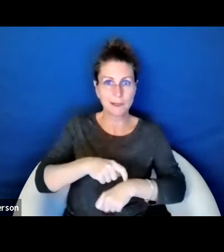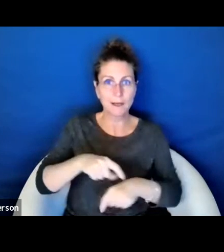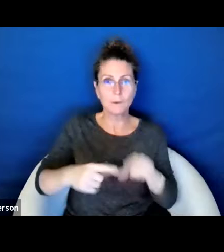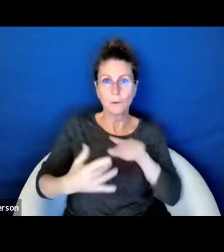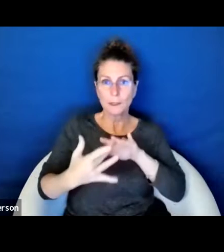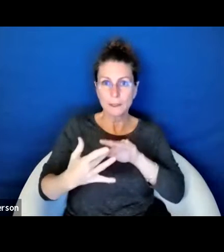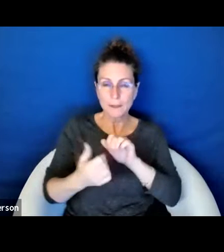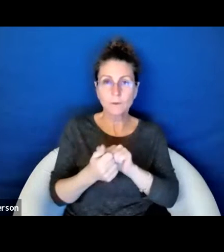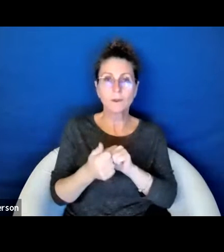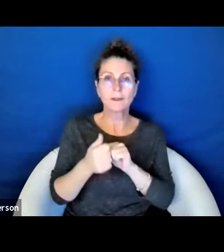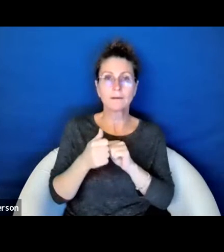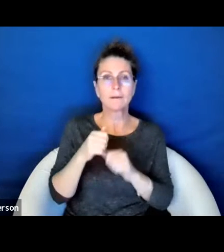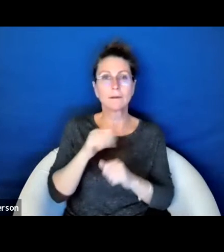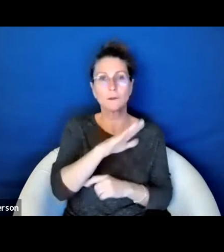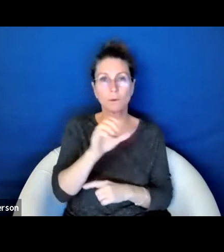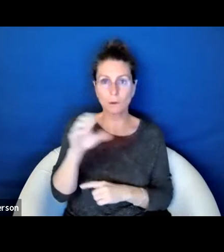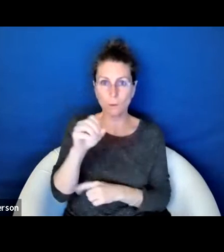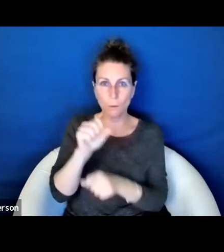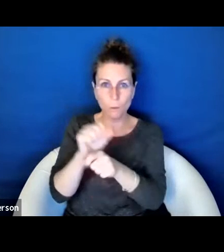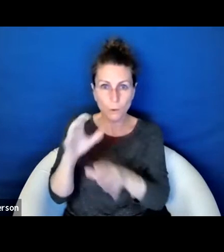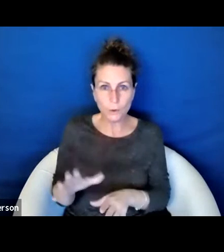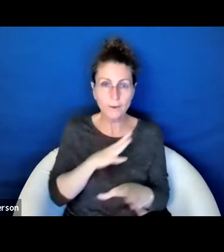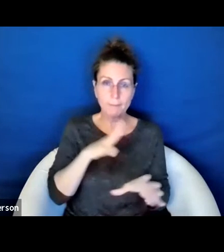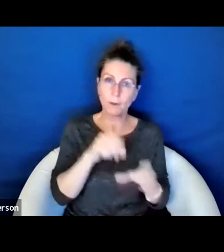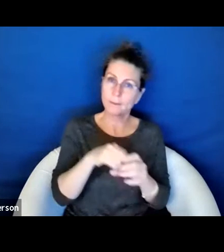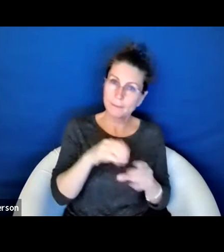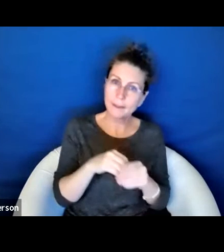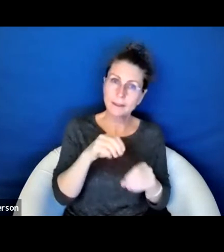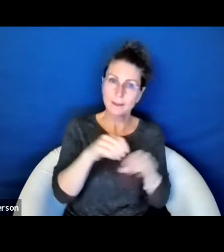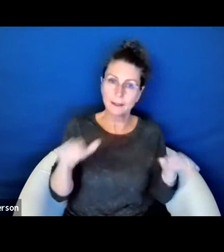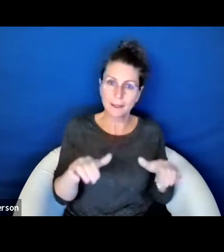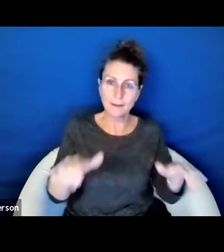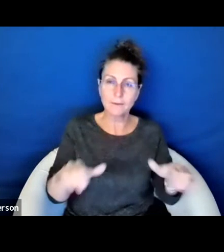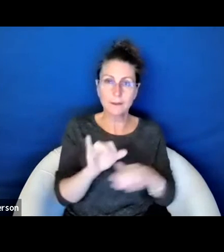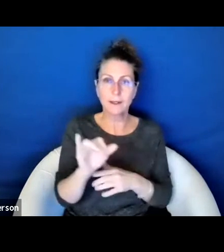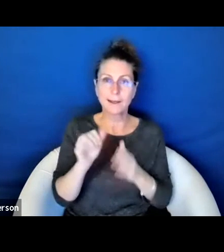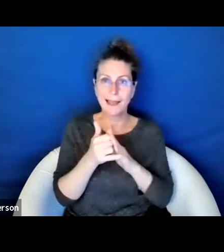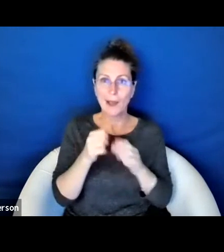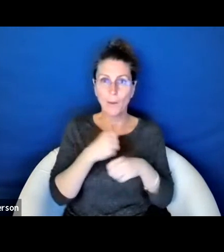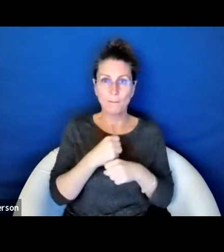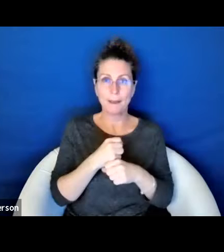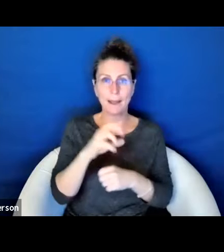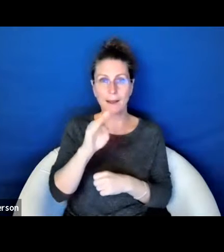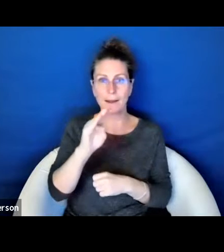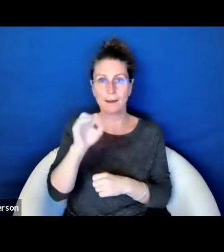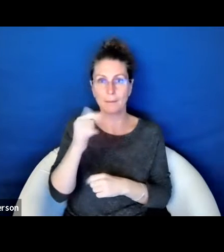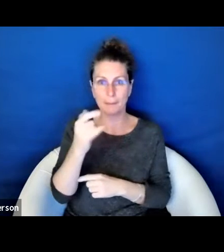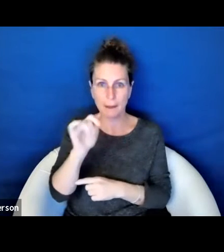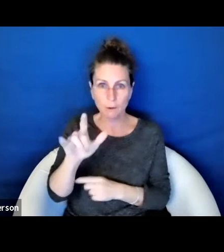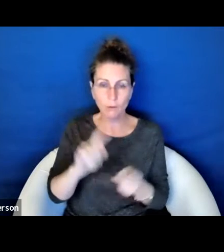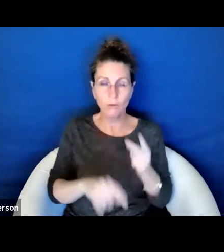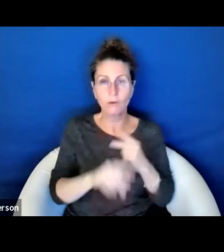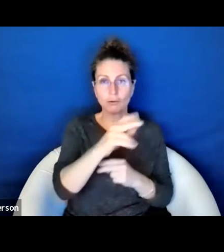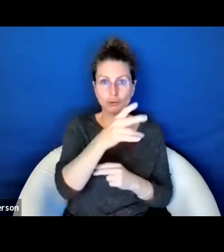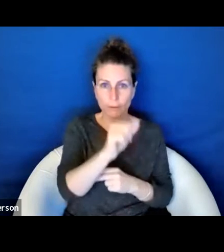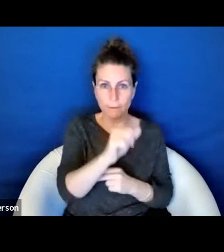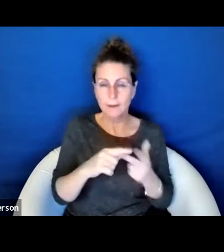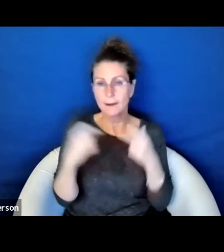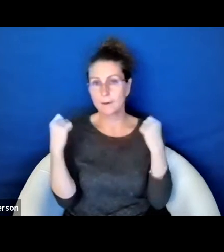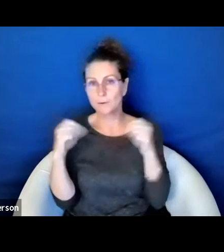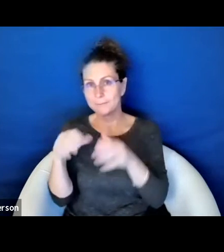with colleagues and to participate in activities like how to make a bagel, trivia game, or even an exercise